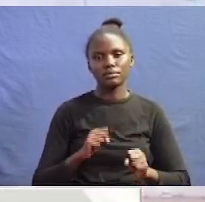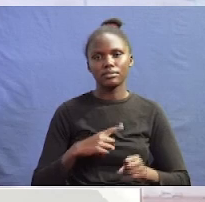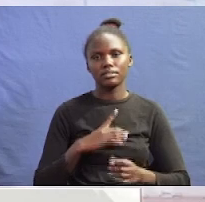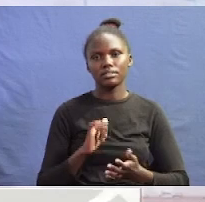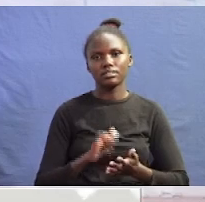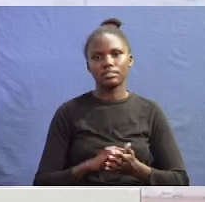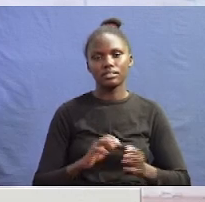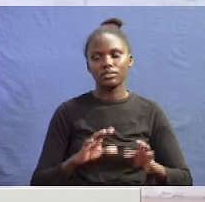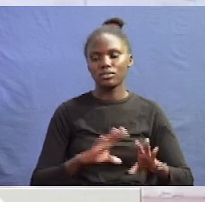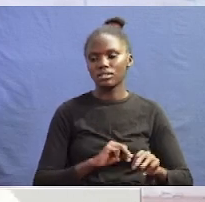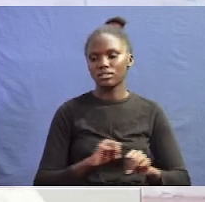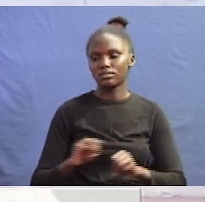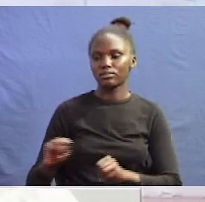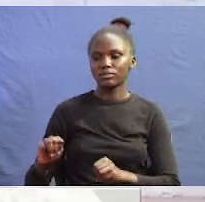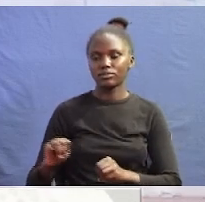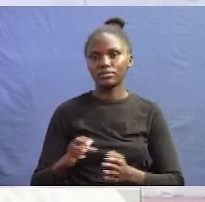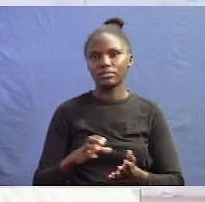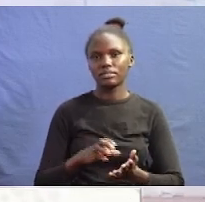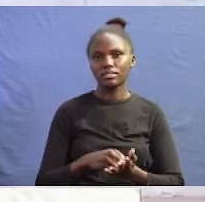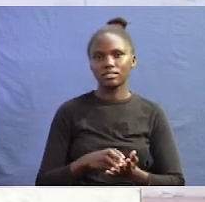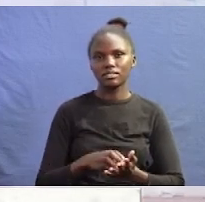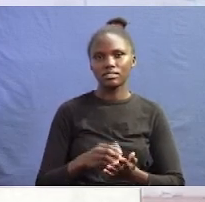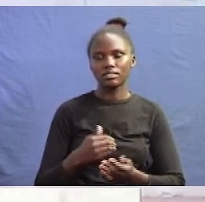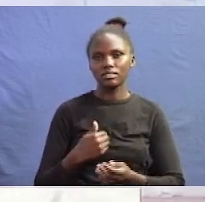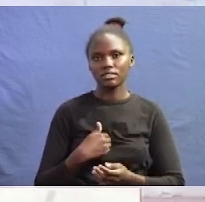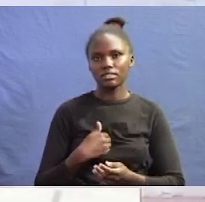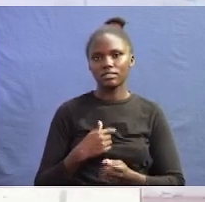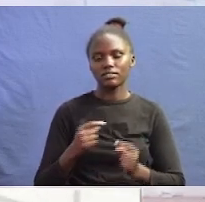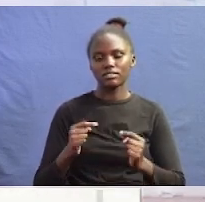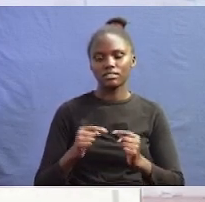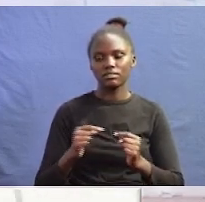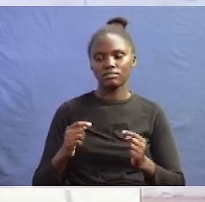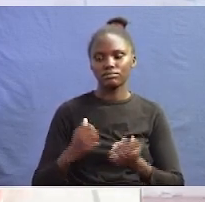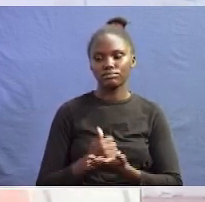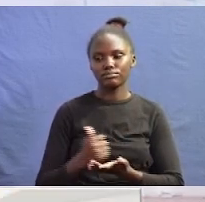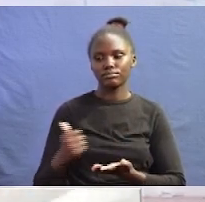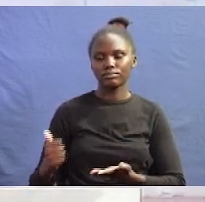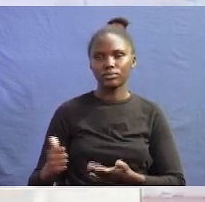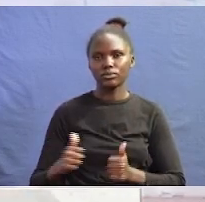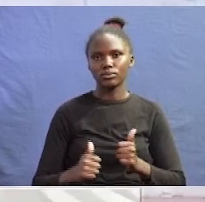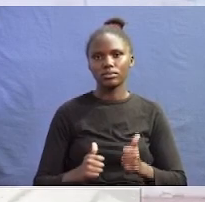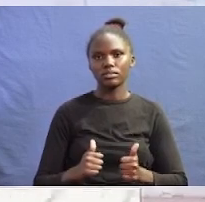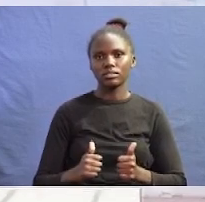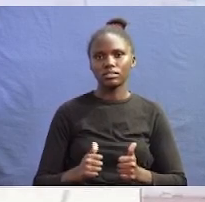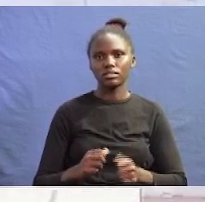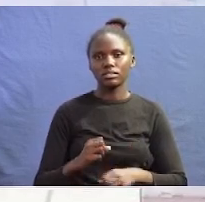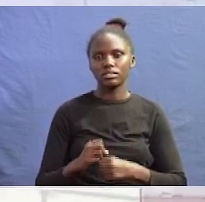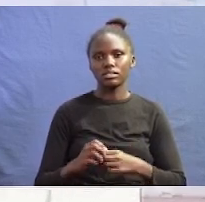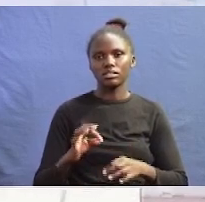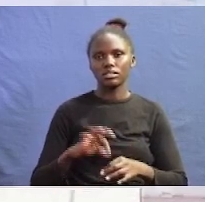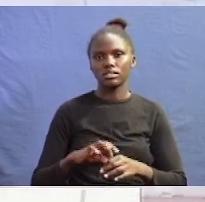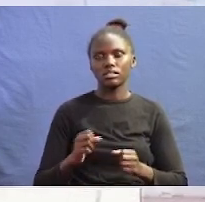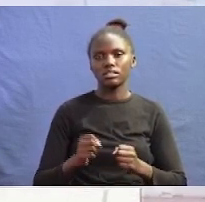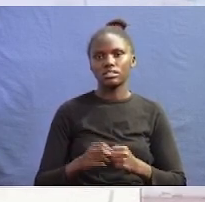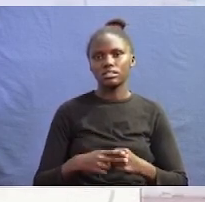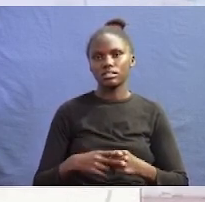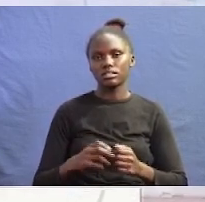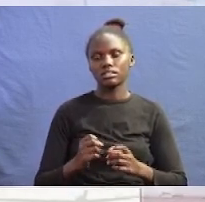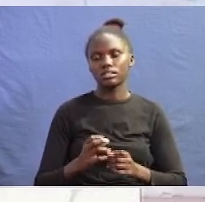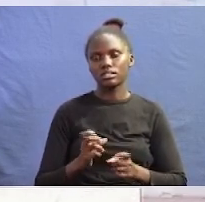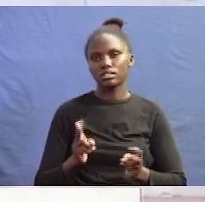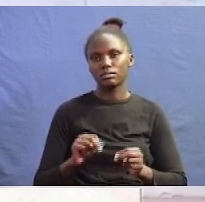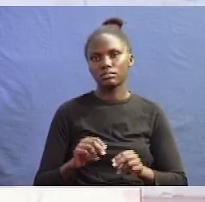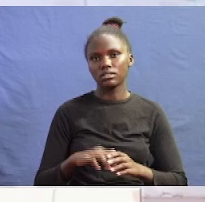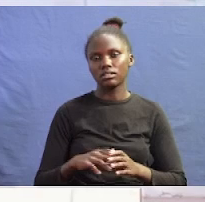unanimously throw out a motion, an impeachment motion against him. This is after 16 out of 18 members